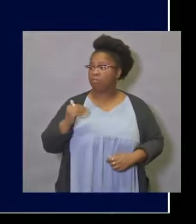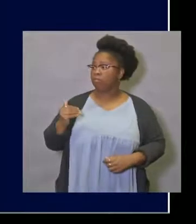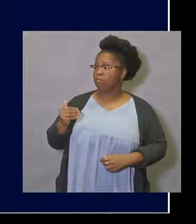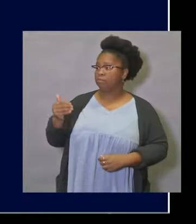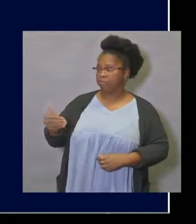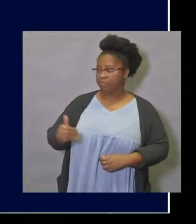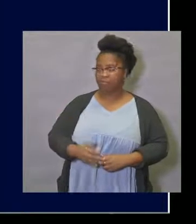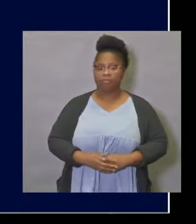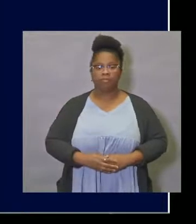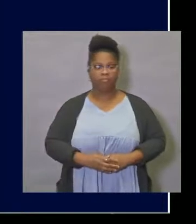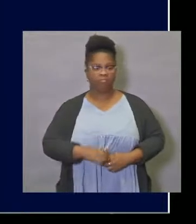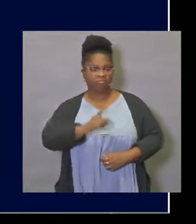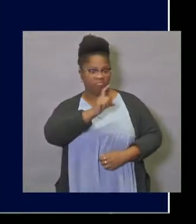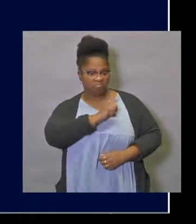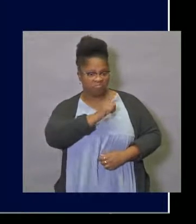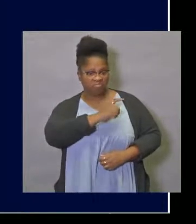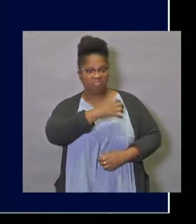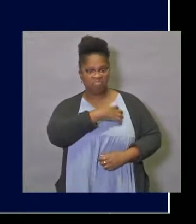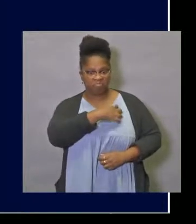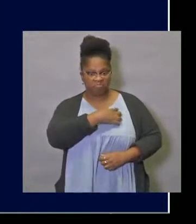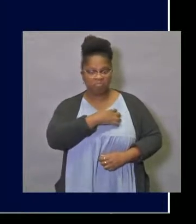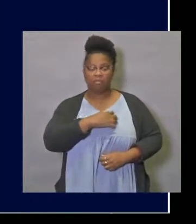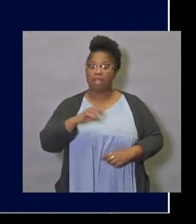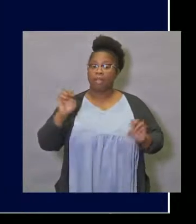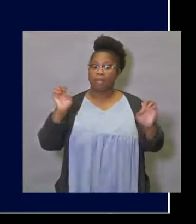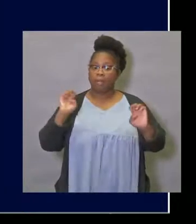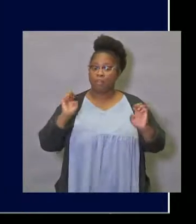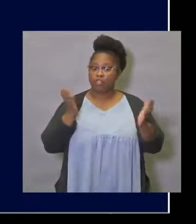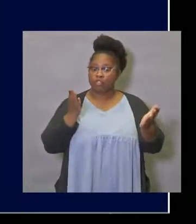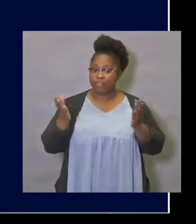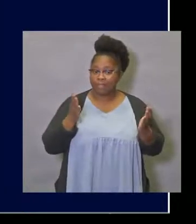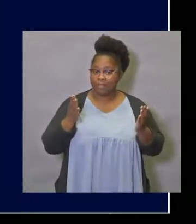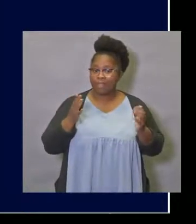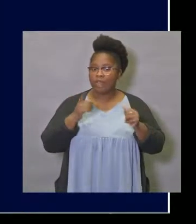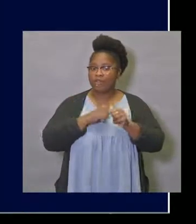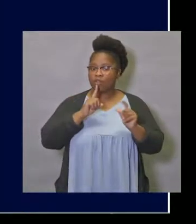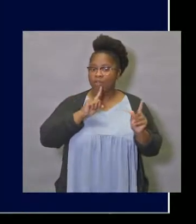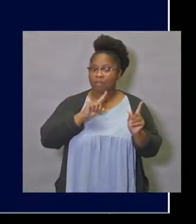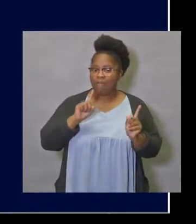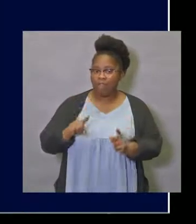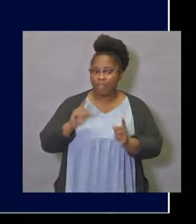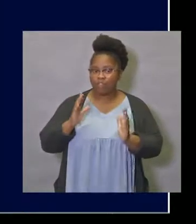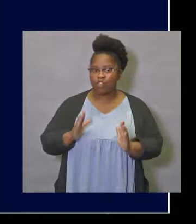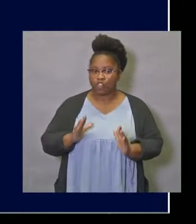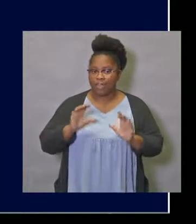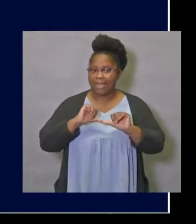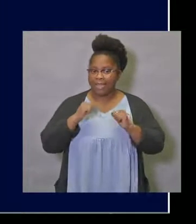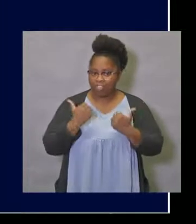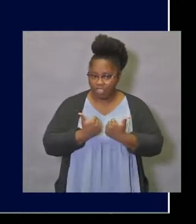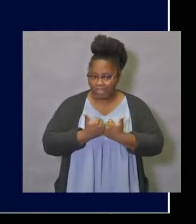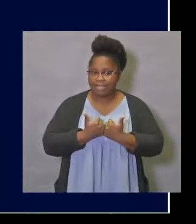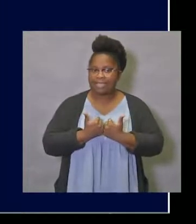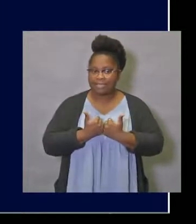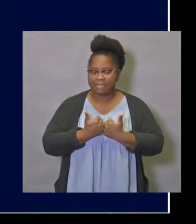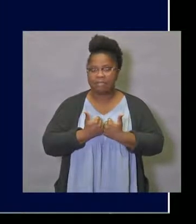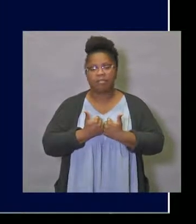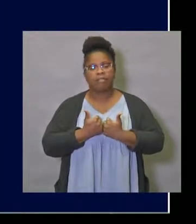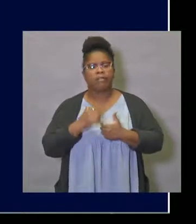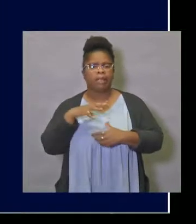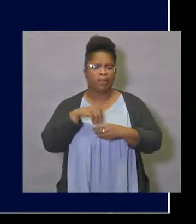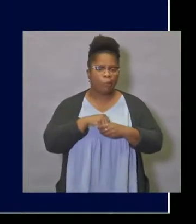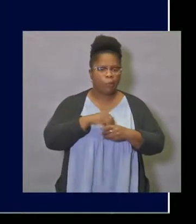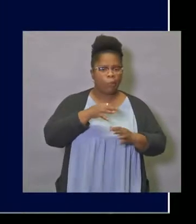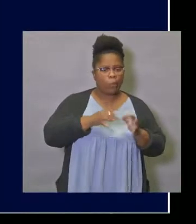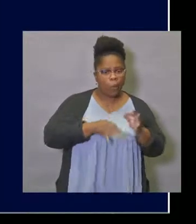law enforcement, emergency services, and first responders, agencies, this includes the courts